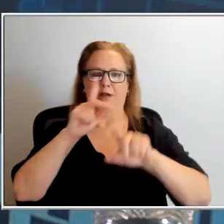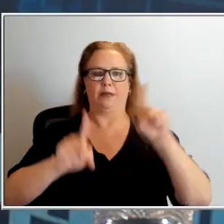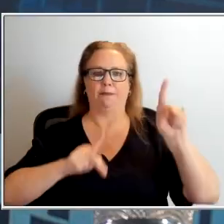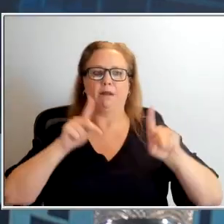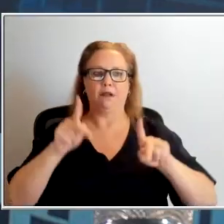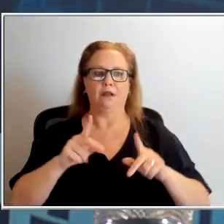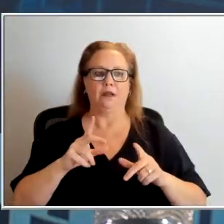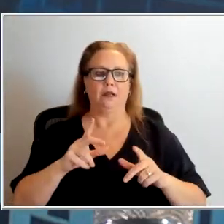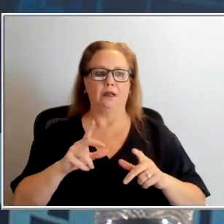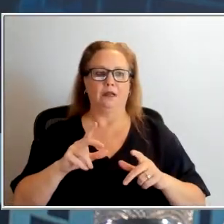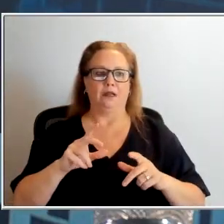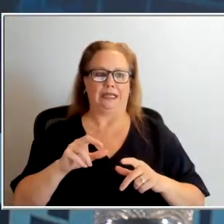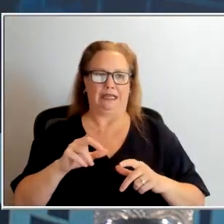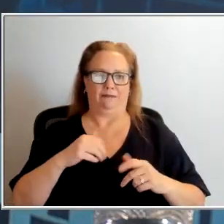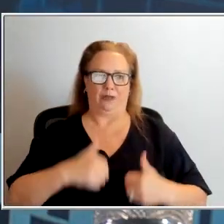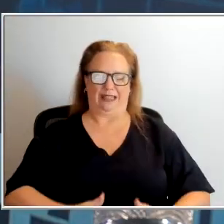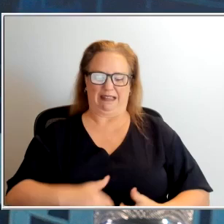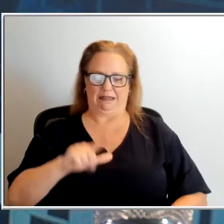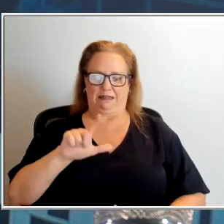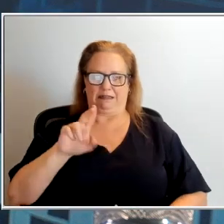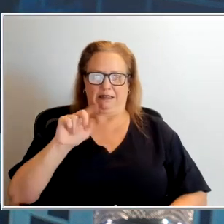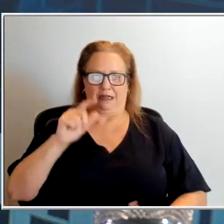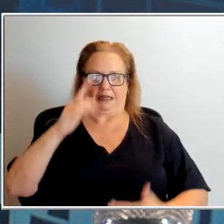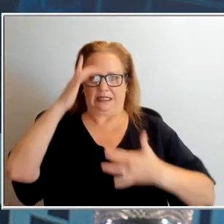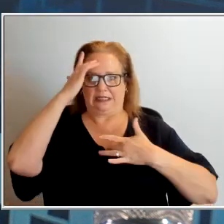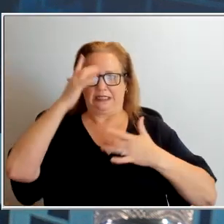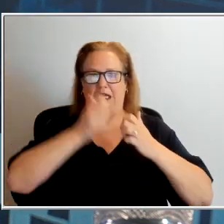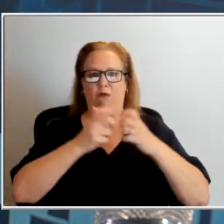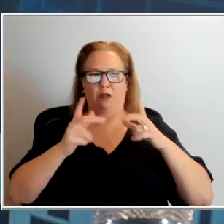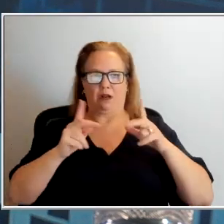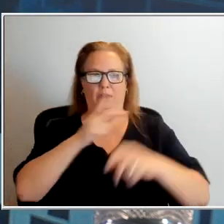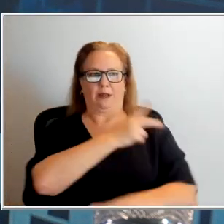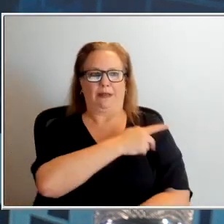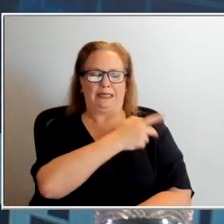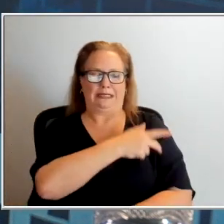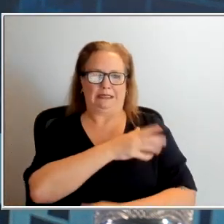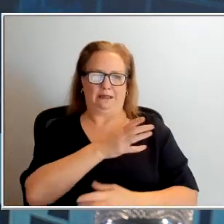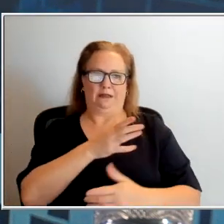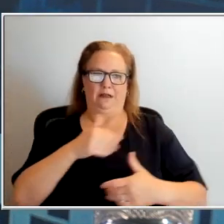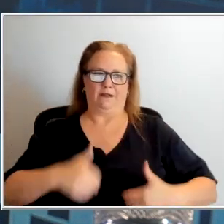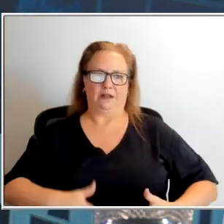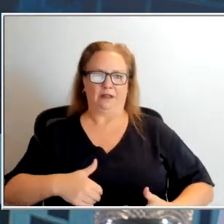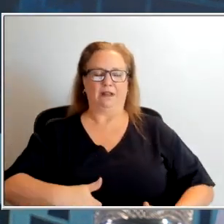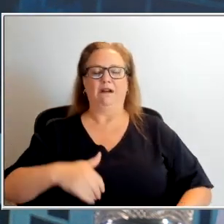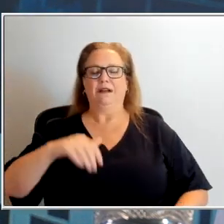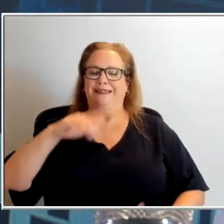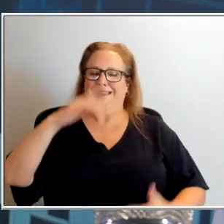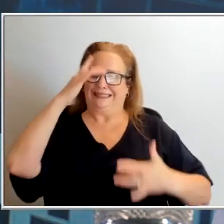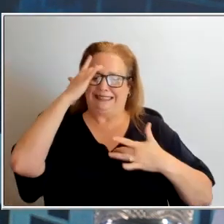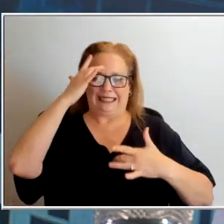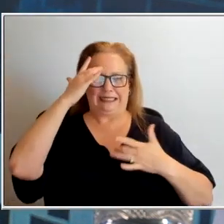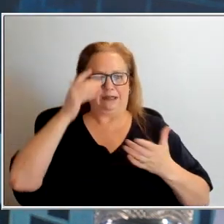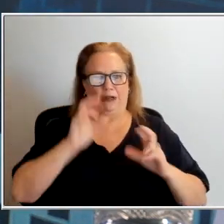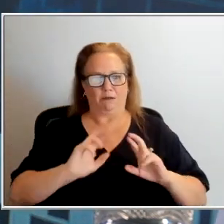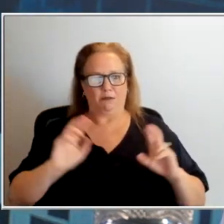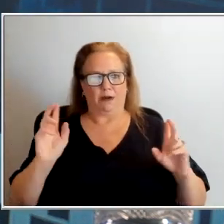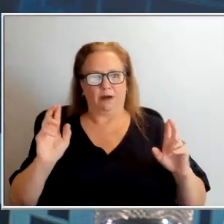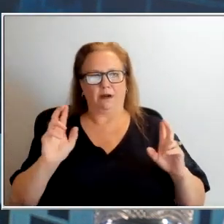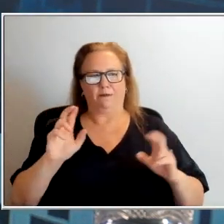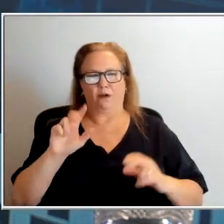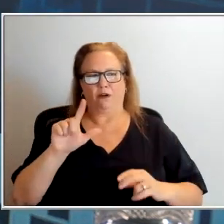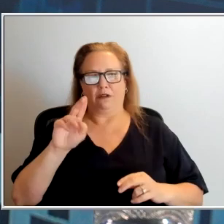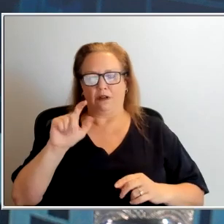with end-stage lung disease. I work a lot with patients with end-stage lung disease. This is kind of my thing, and we prepare people to go to lung transplant.